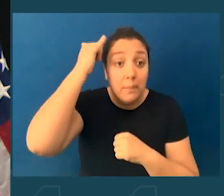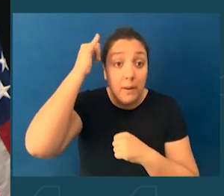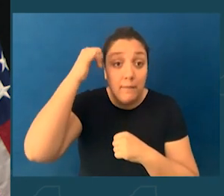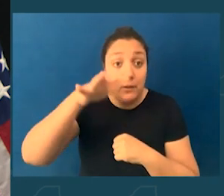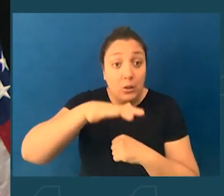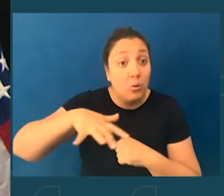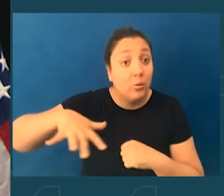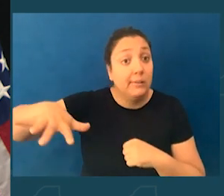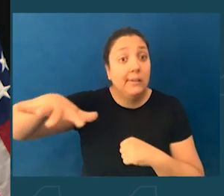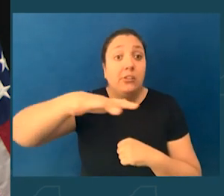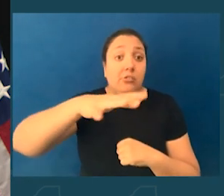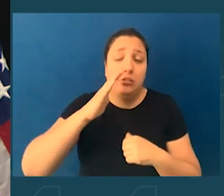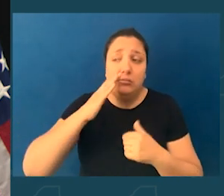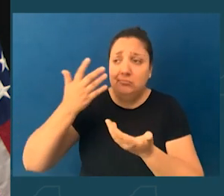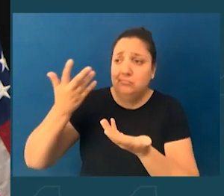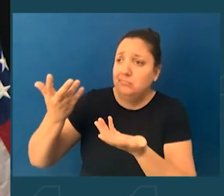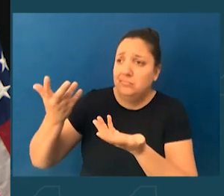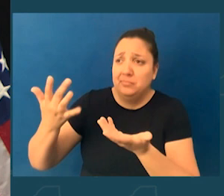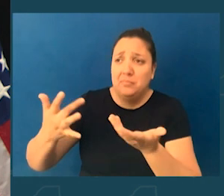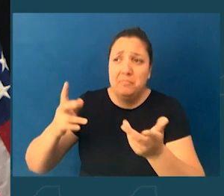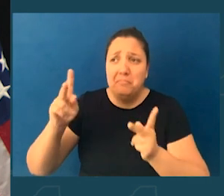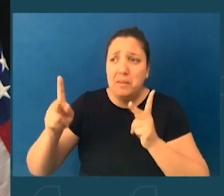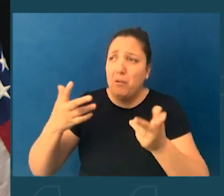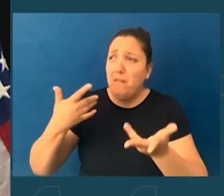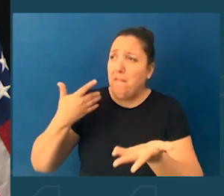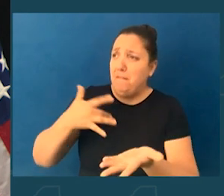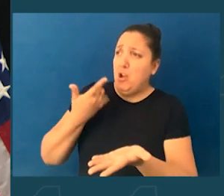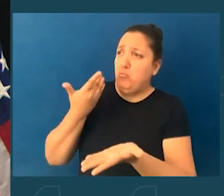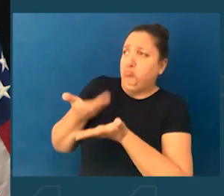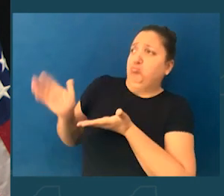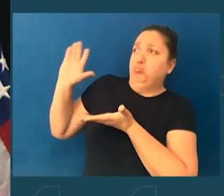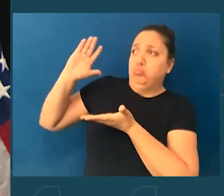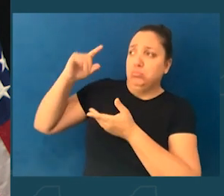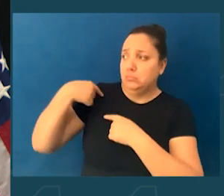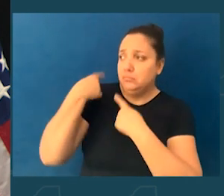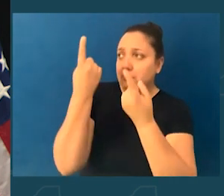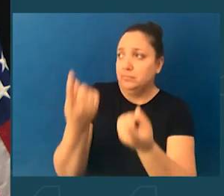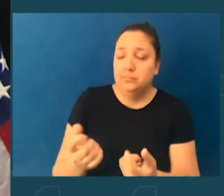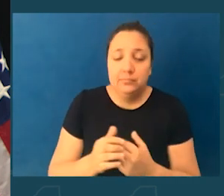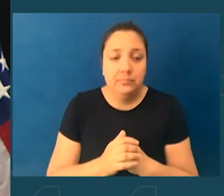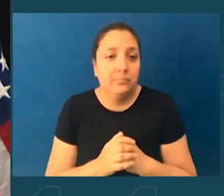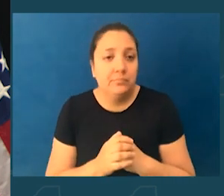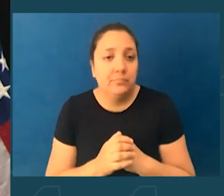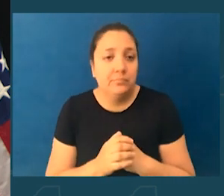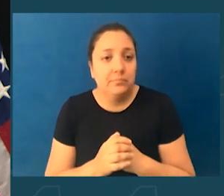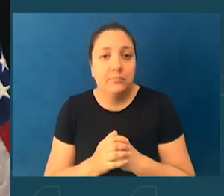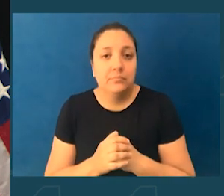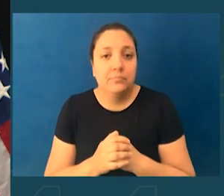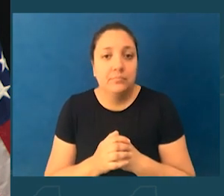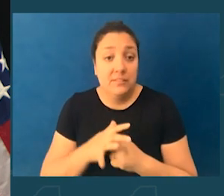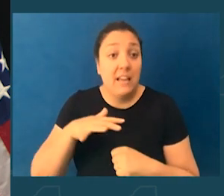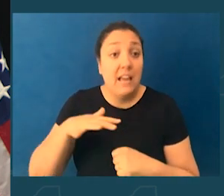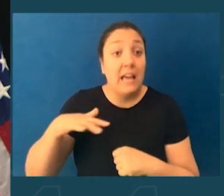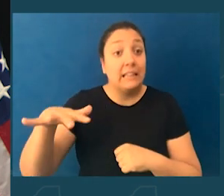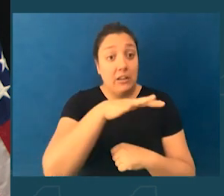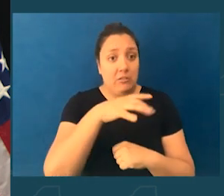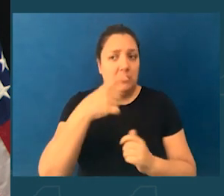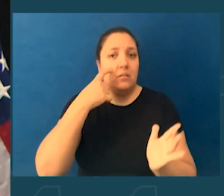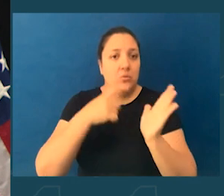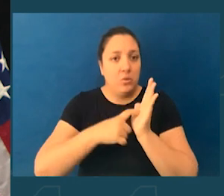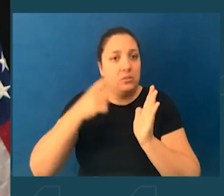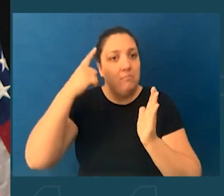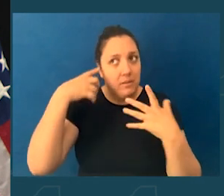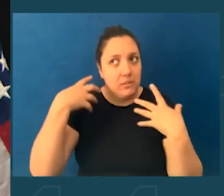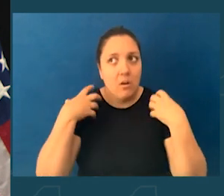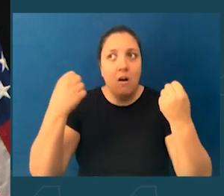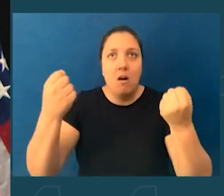tragic year right here in our city and region that has contributed to a dramatic rise in mental health distress, this budget serves as a harbinger